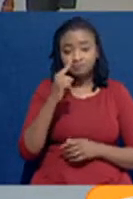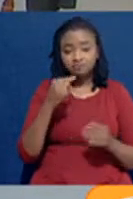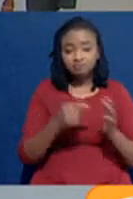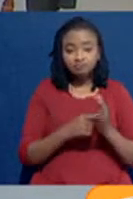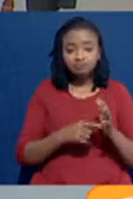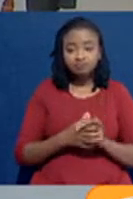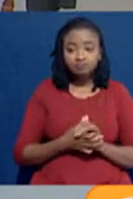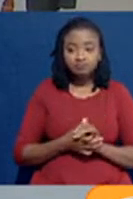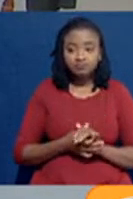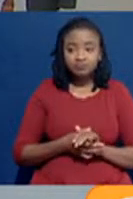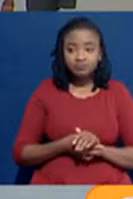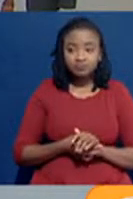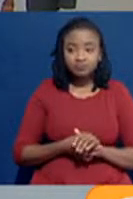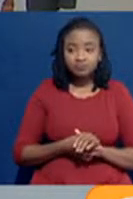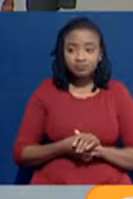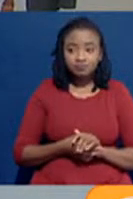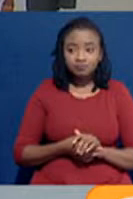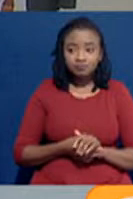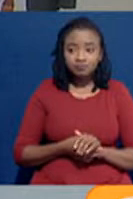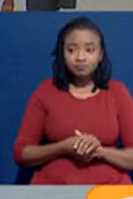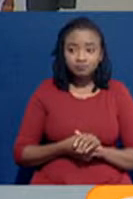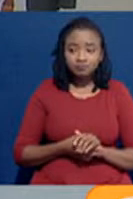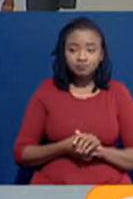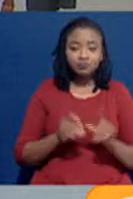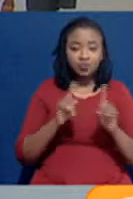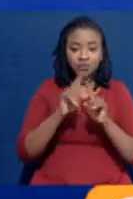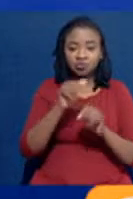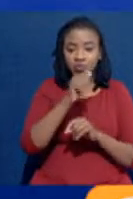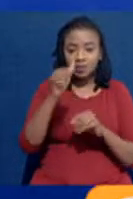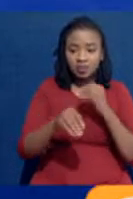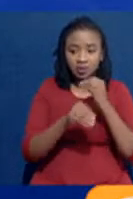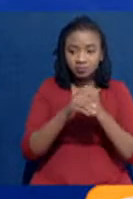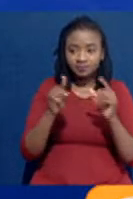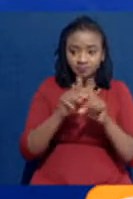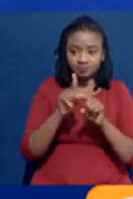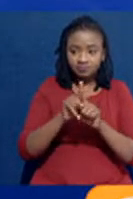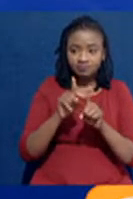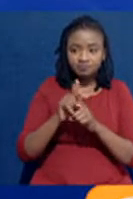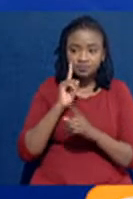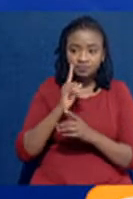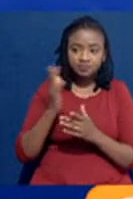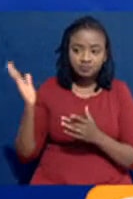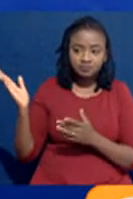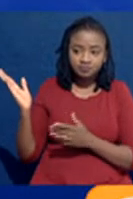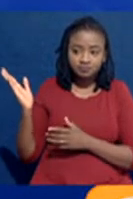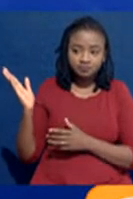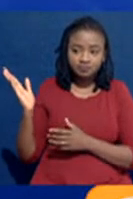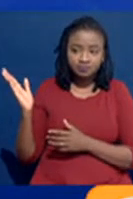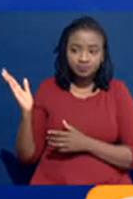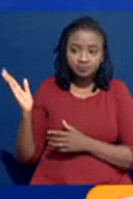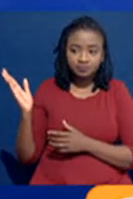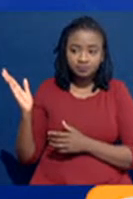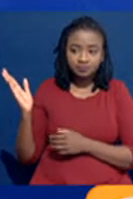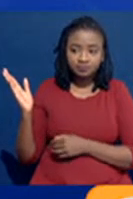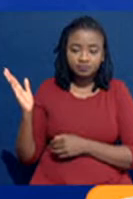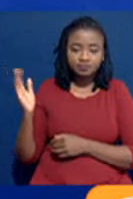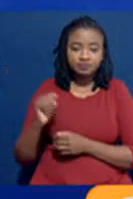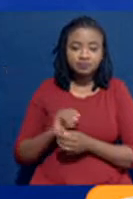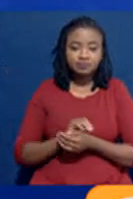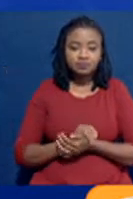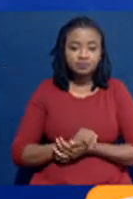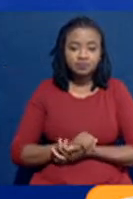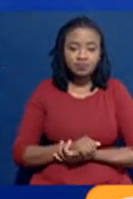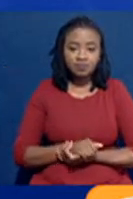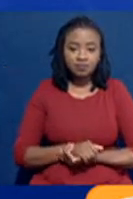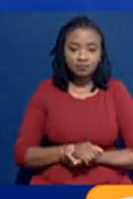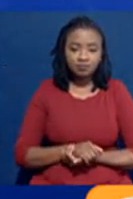Something's going to give. Don't worry, again, says, true strength isn't just physical. It's the resilience and awareness we build